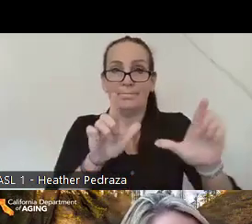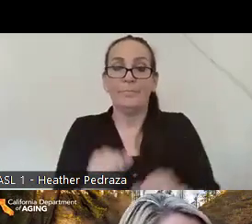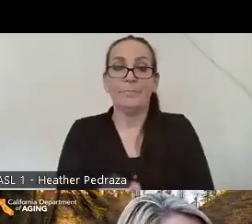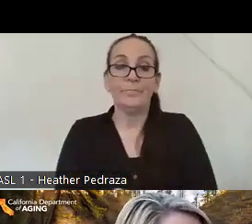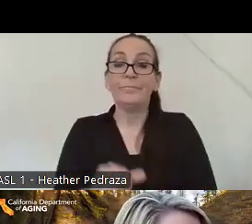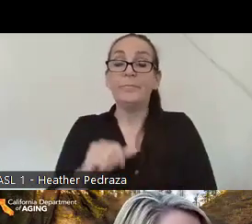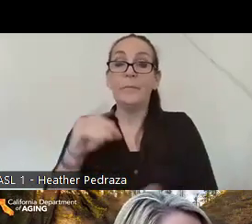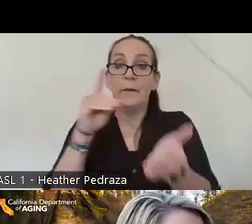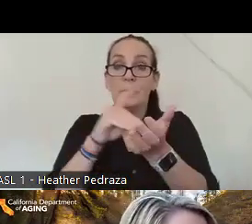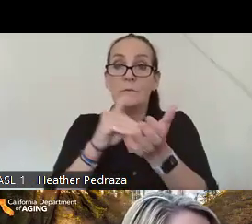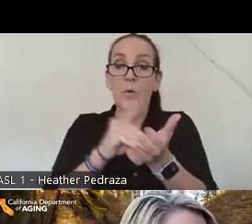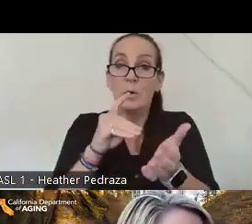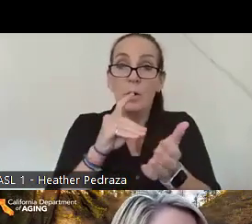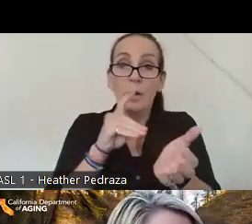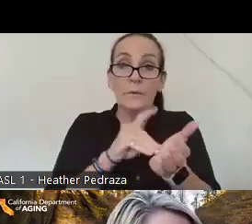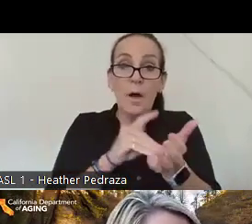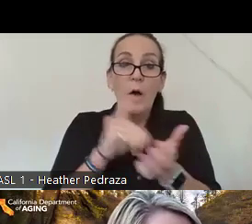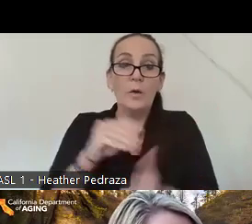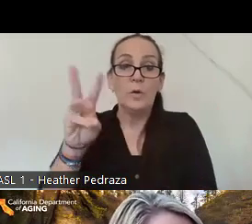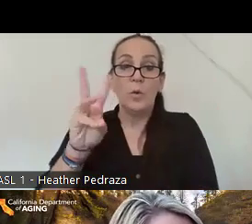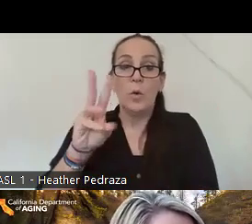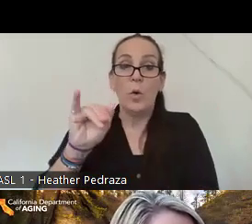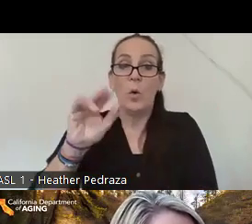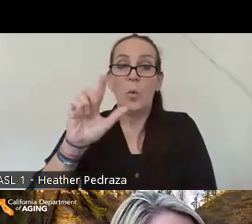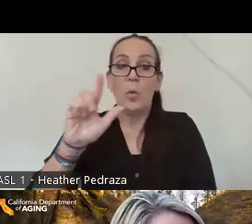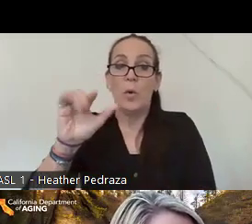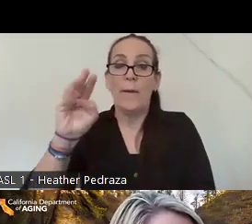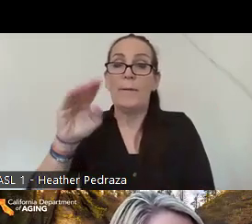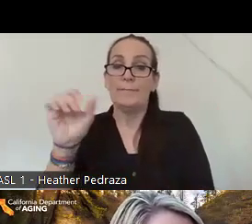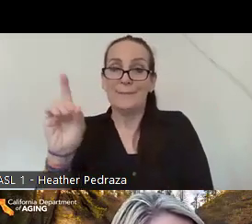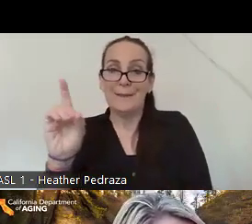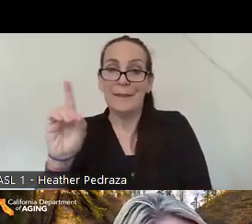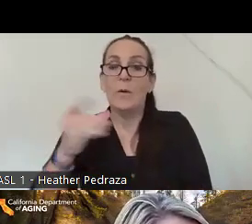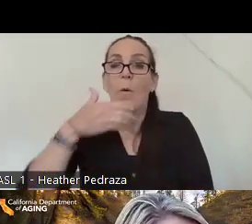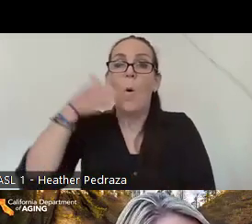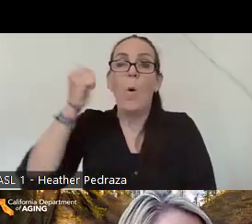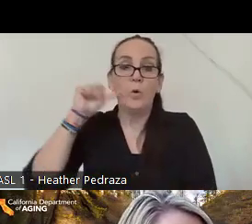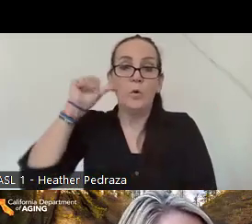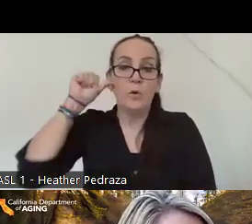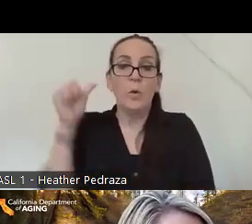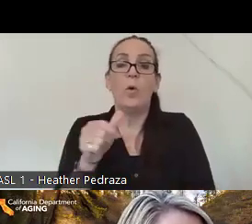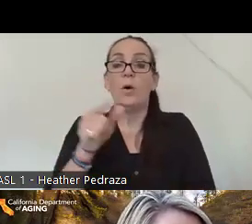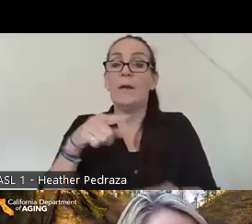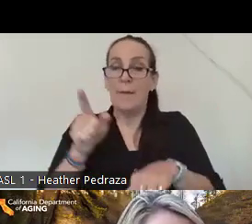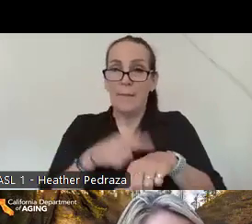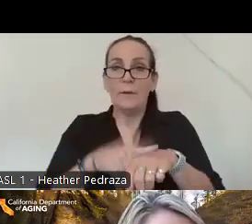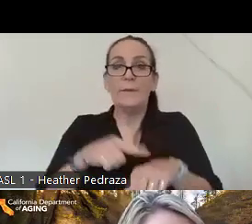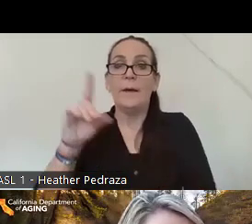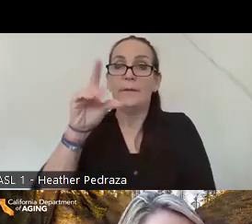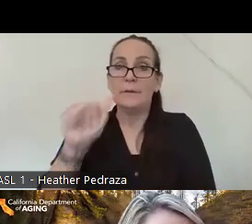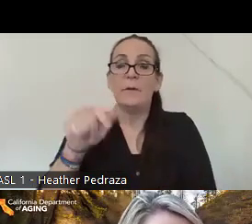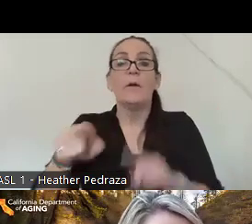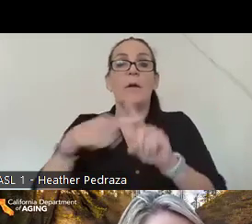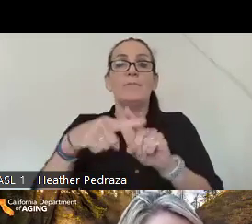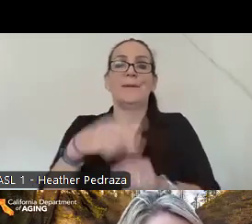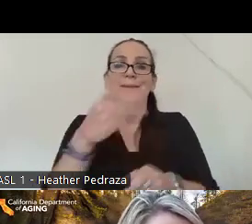Dr. William D is an older adult with a lifelong disability and also a caregiver for his wife, Carol, for